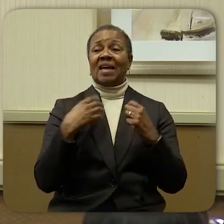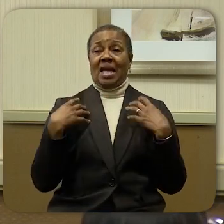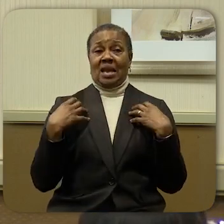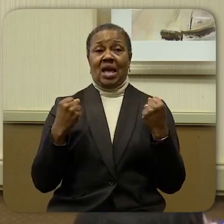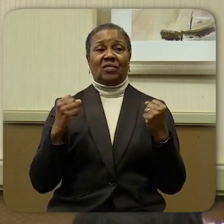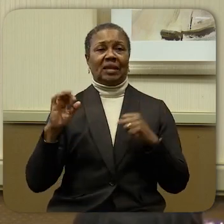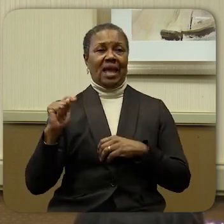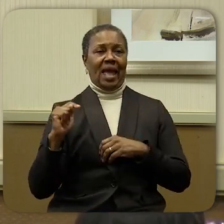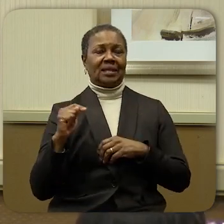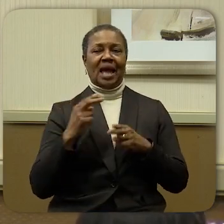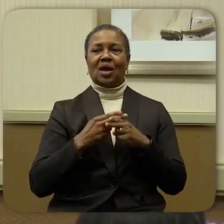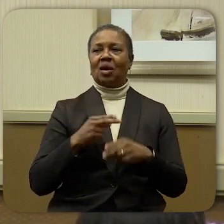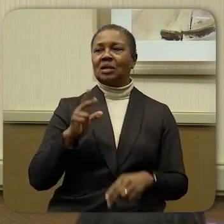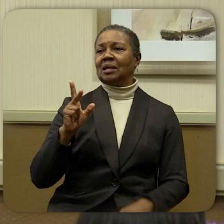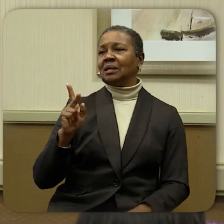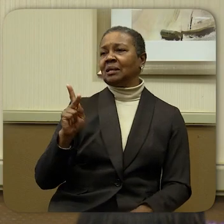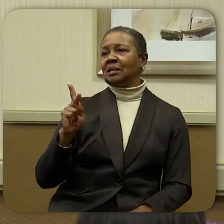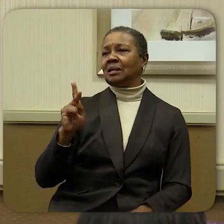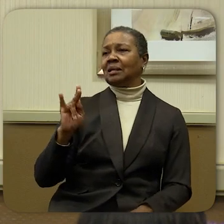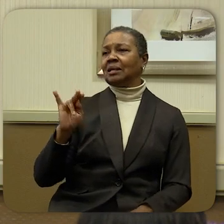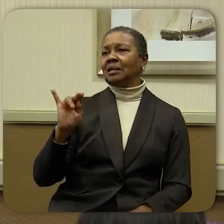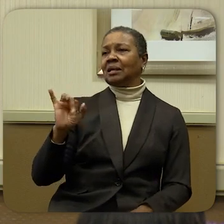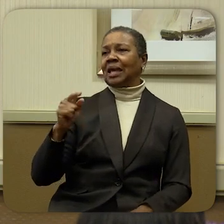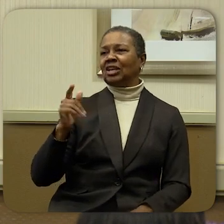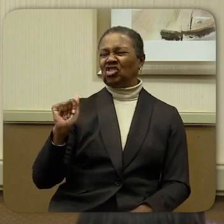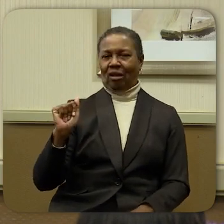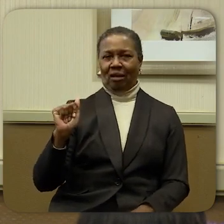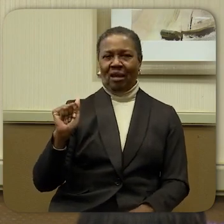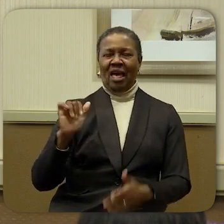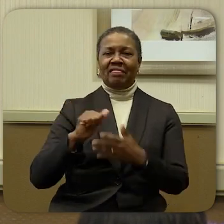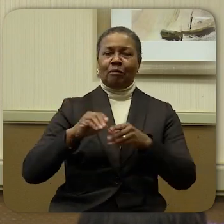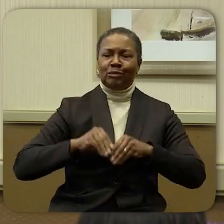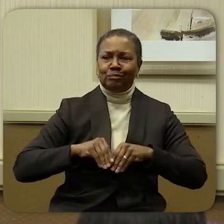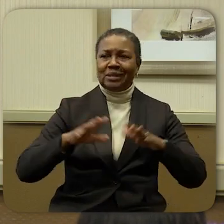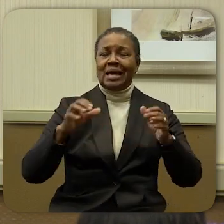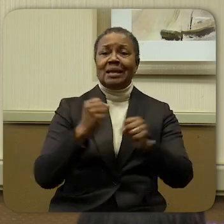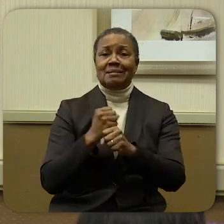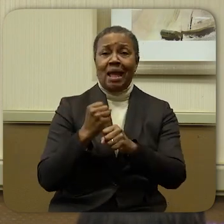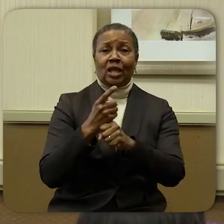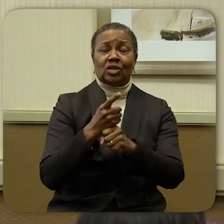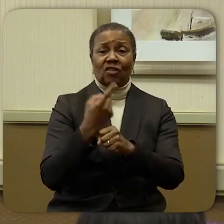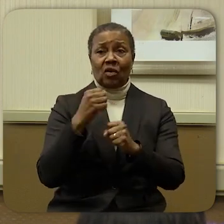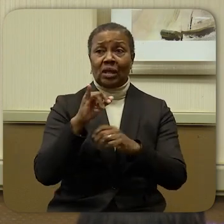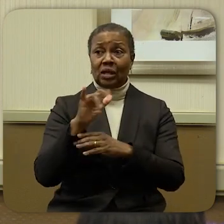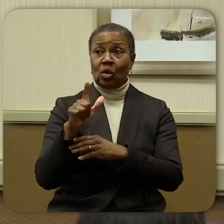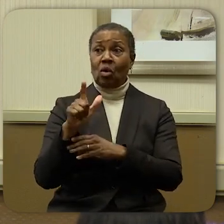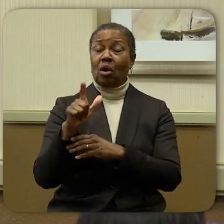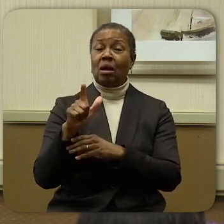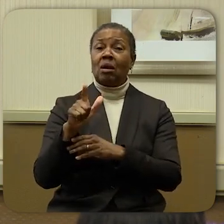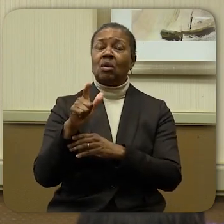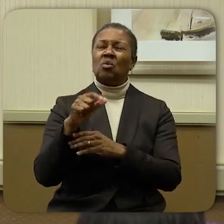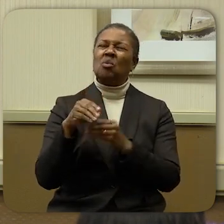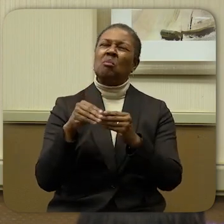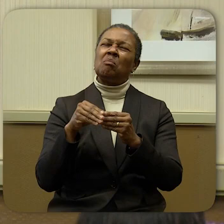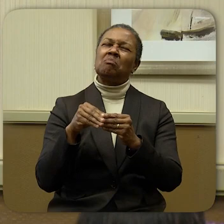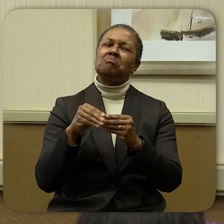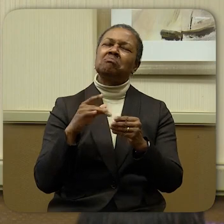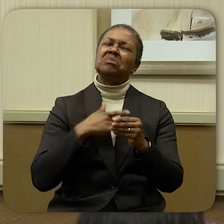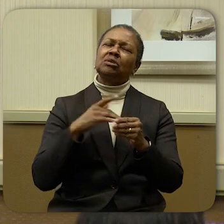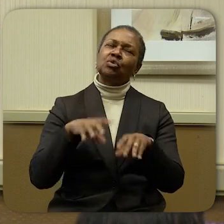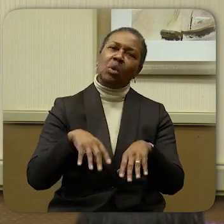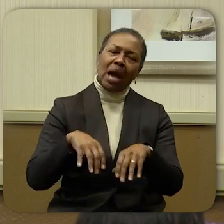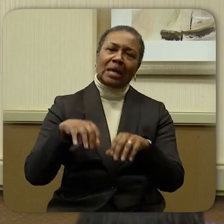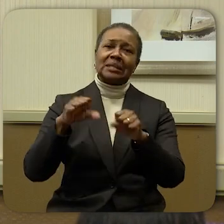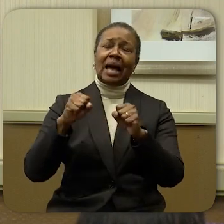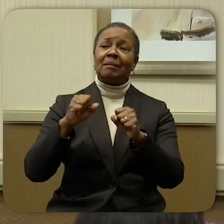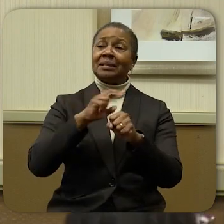KISHA. But that's going to roll out next school year, where Illinois will most likely adopt the national sex